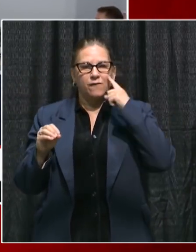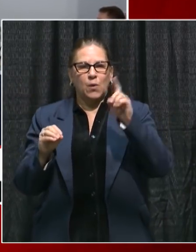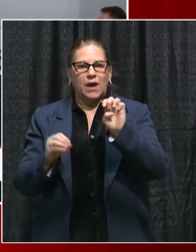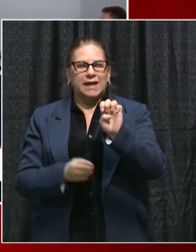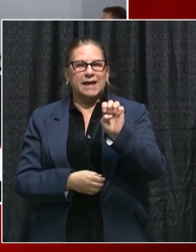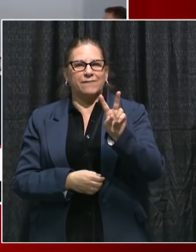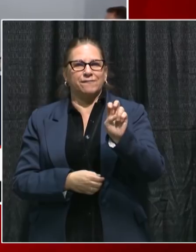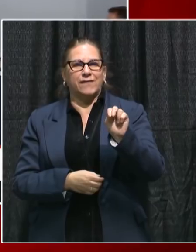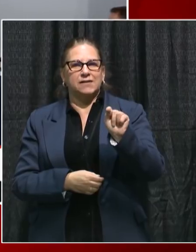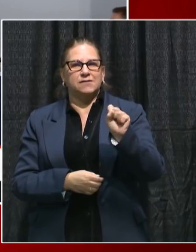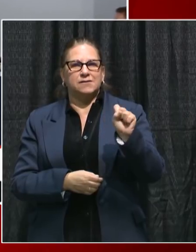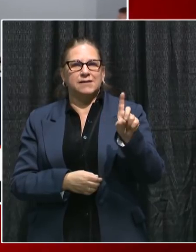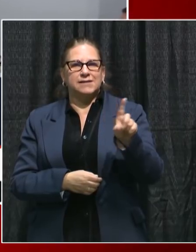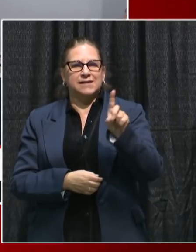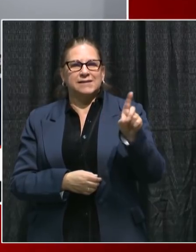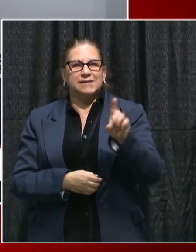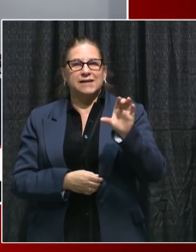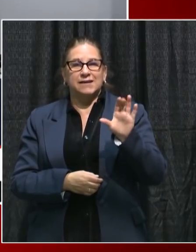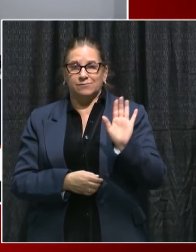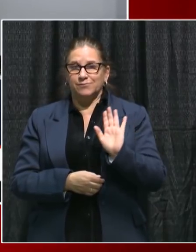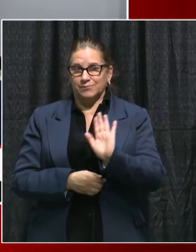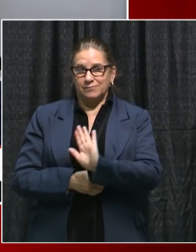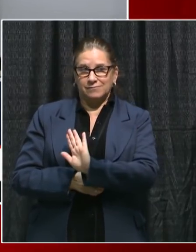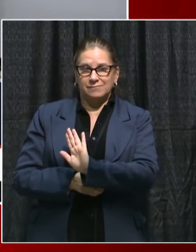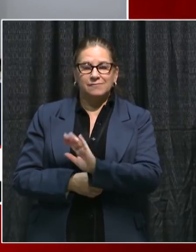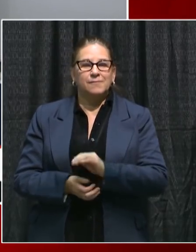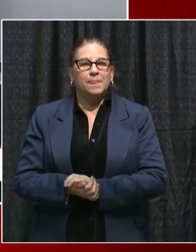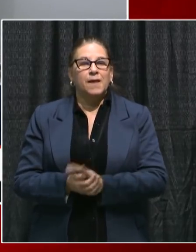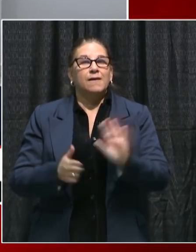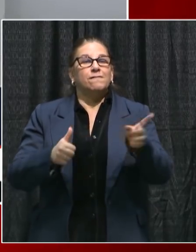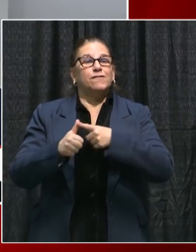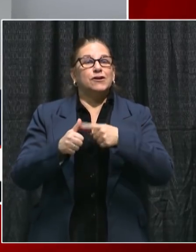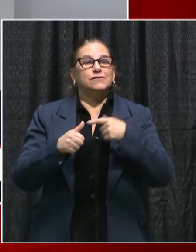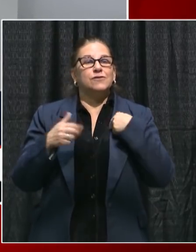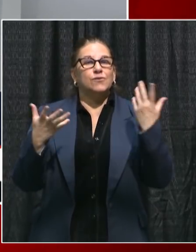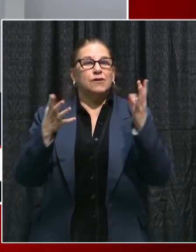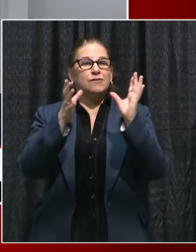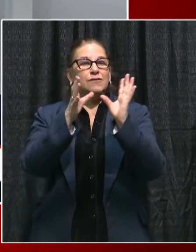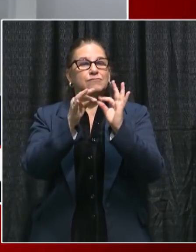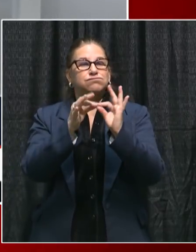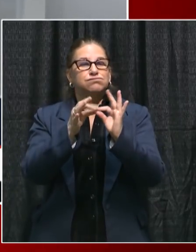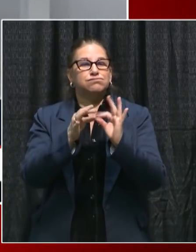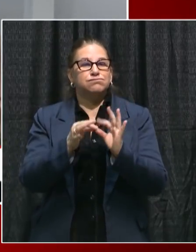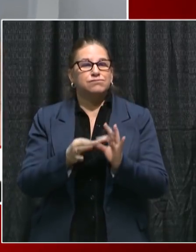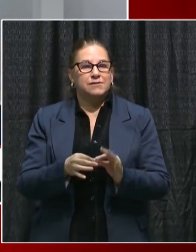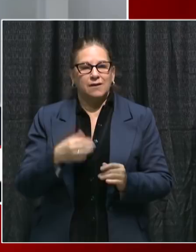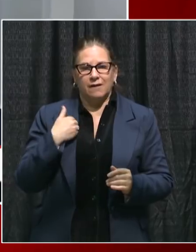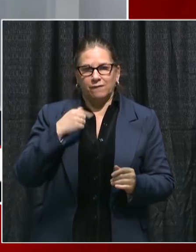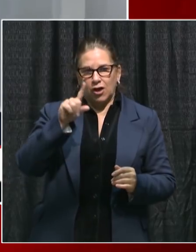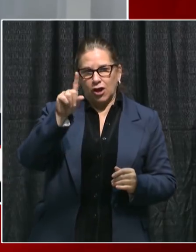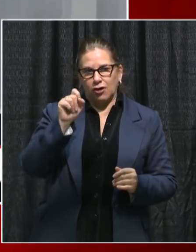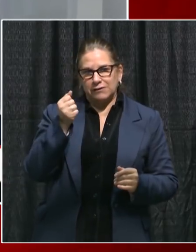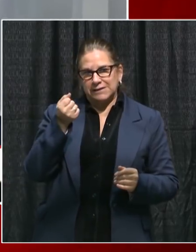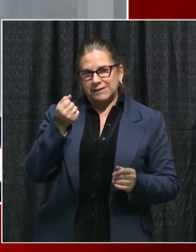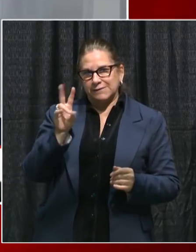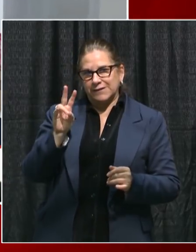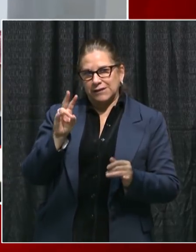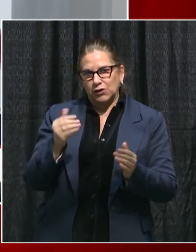first reporting that we have 117 new cases of